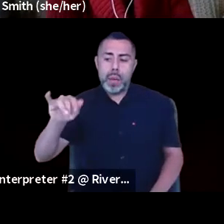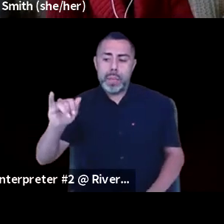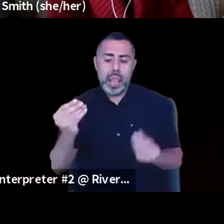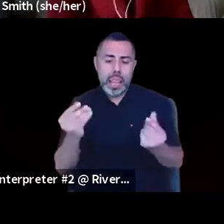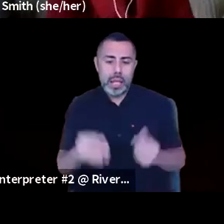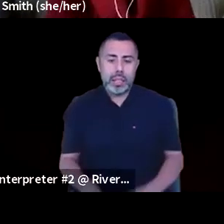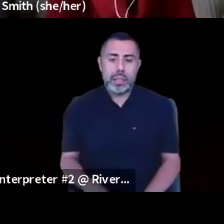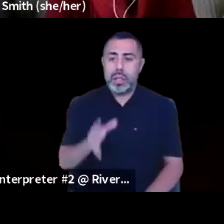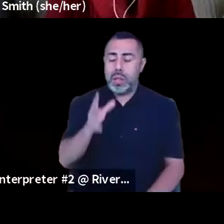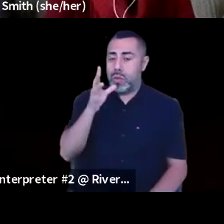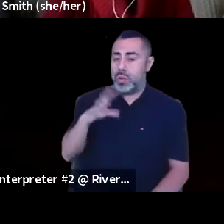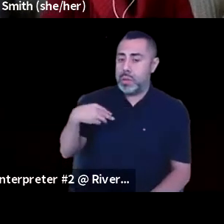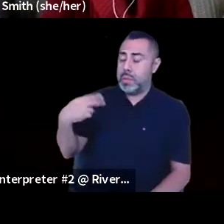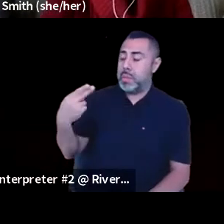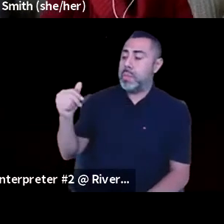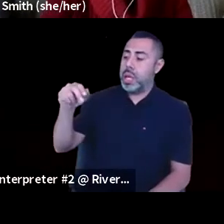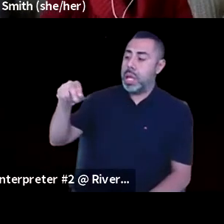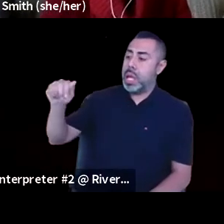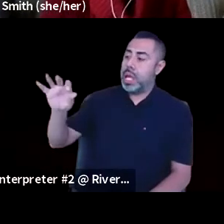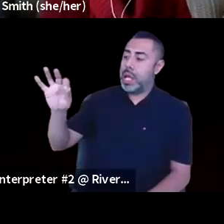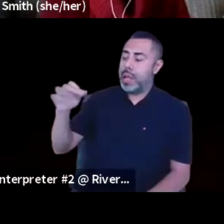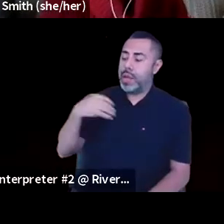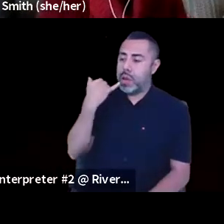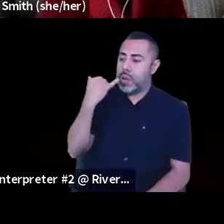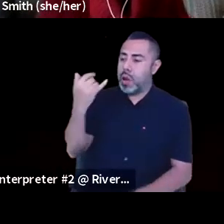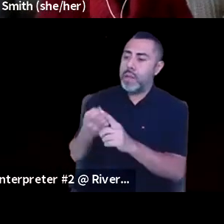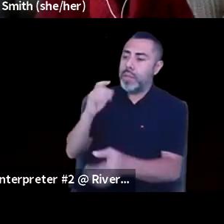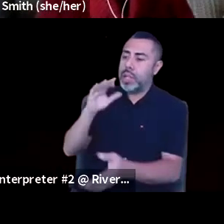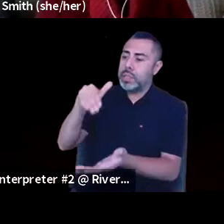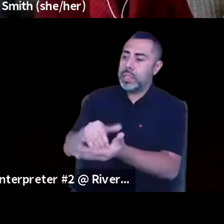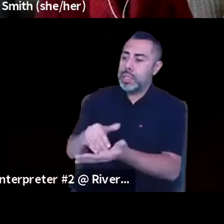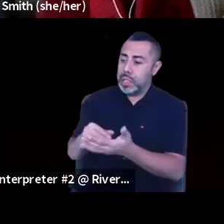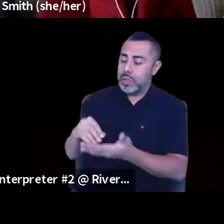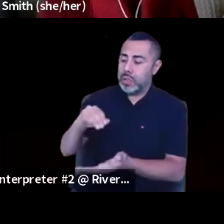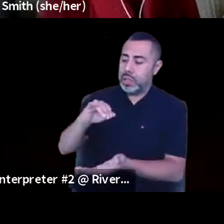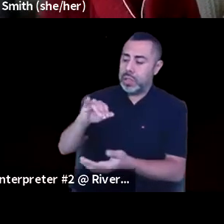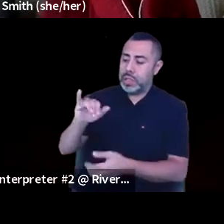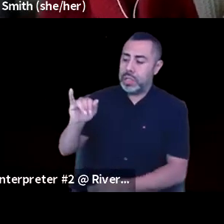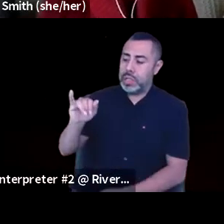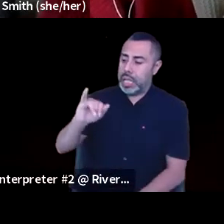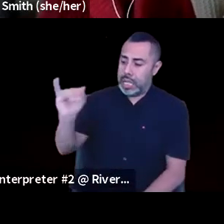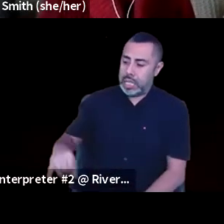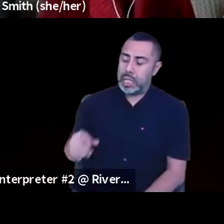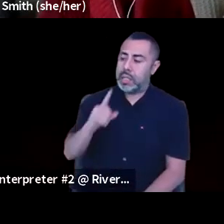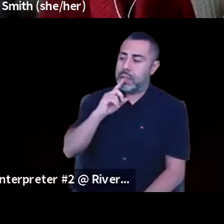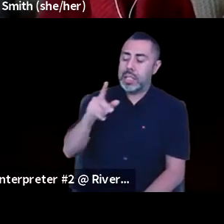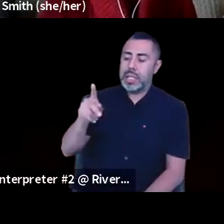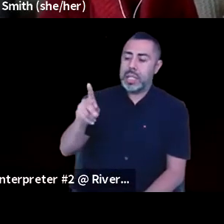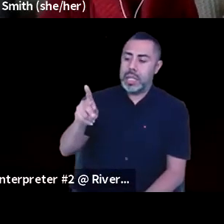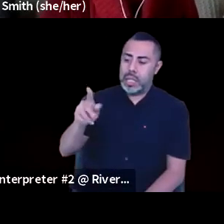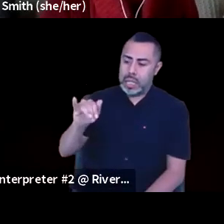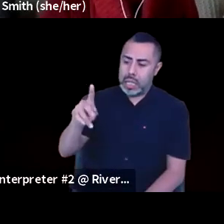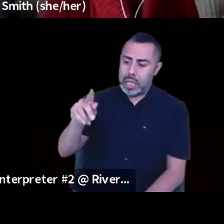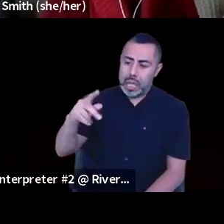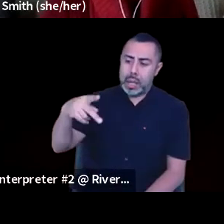I'm Hannah Fenlon. I'm calling from central Indiana, which is Kickapoo, Kickapoo, and Miami land.